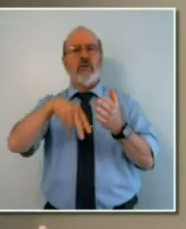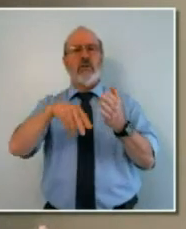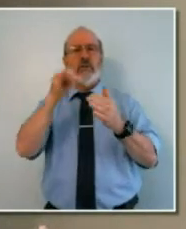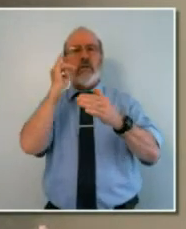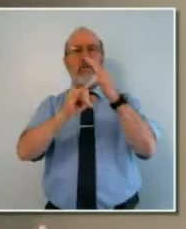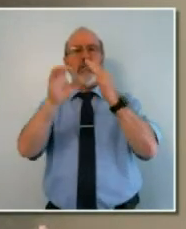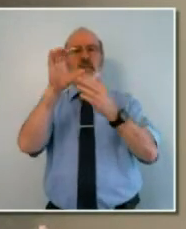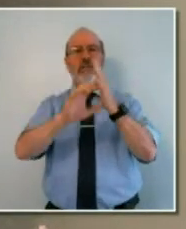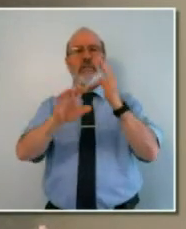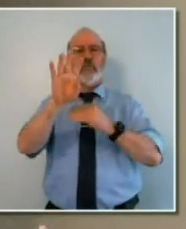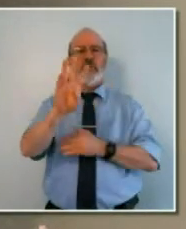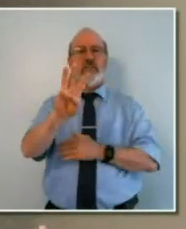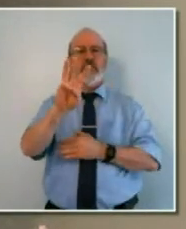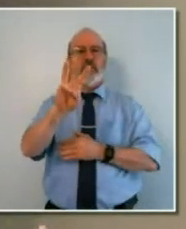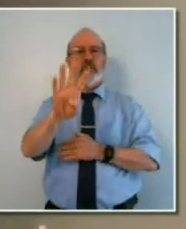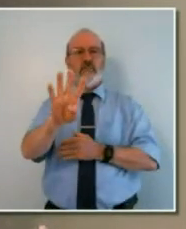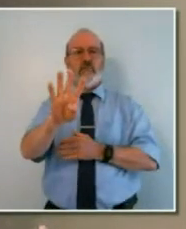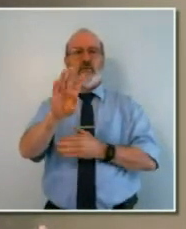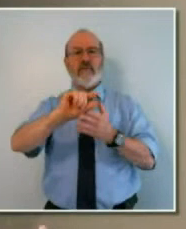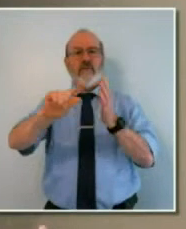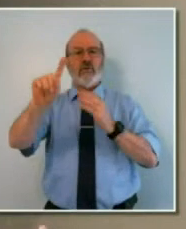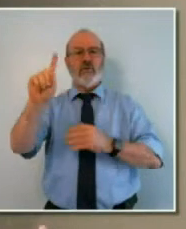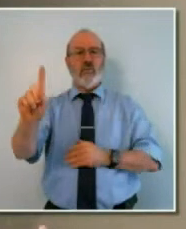64 and verse number 1.